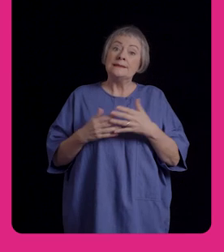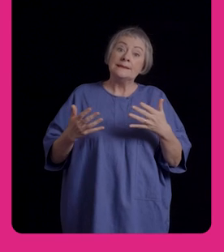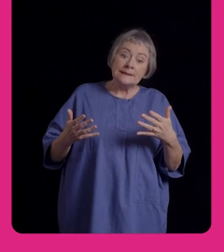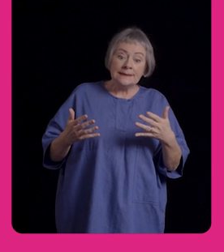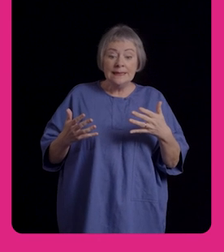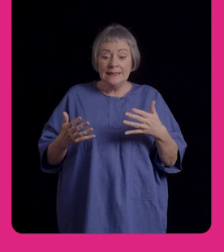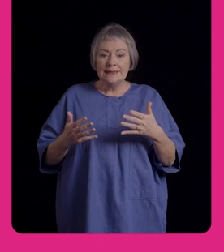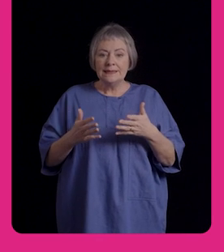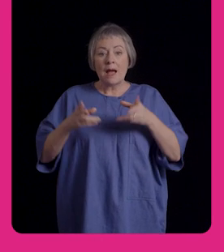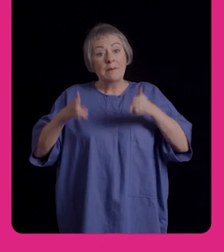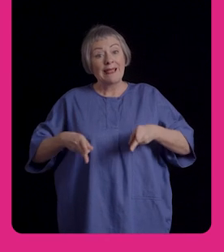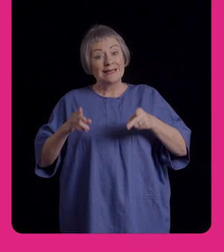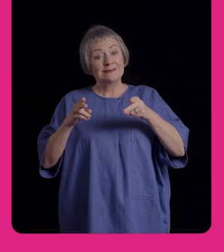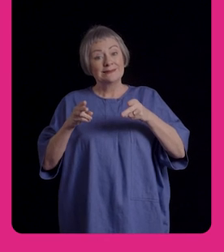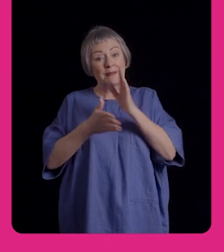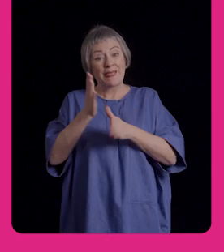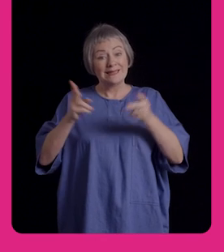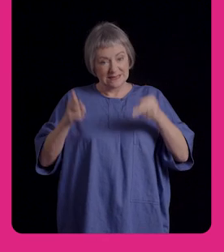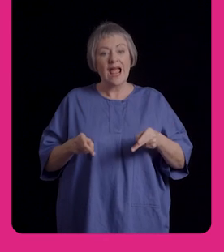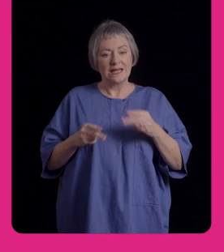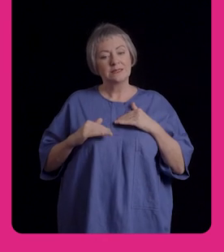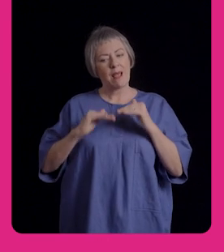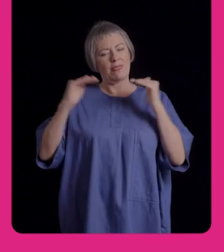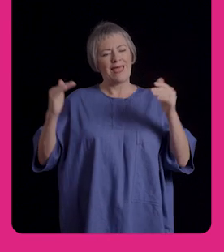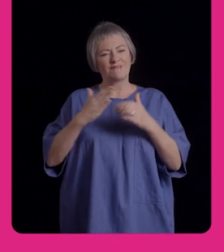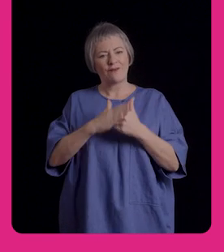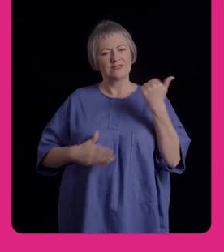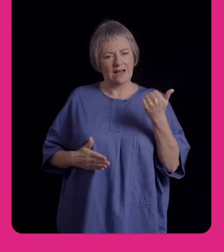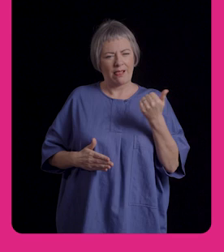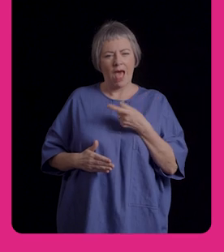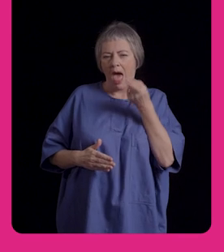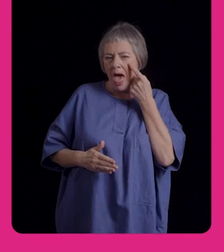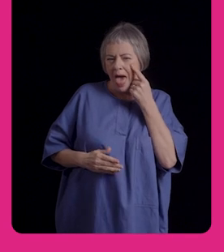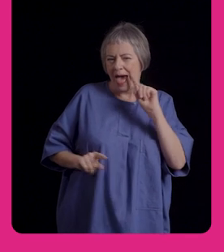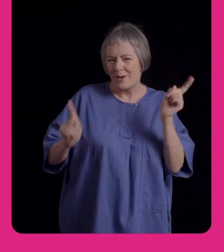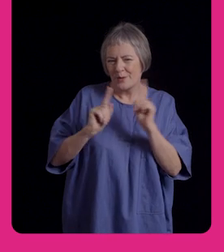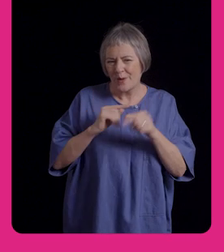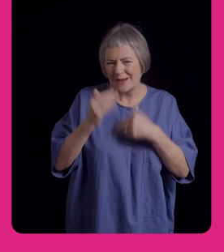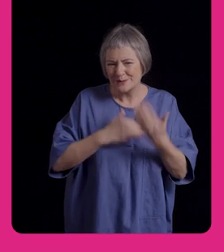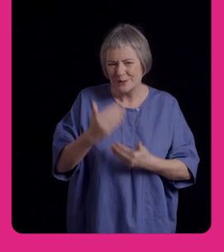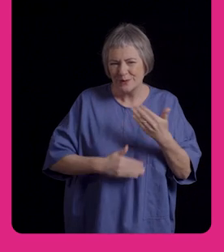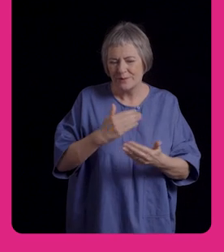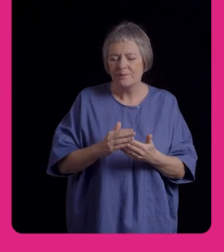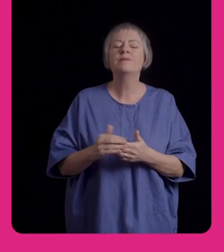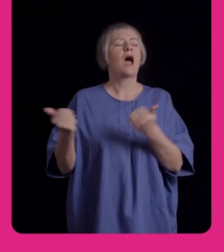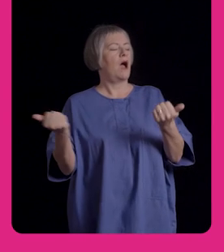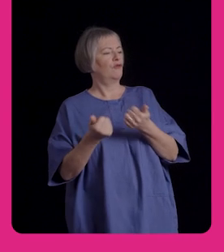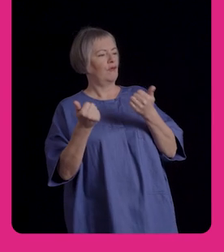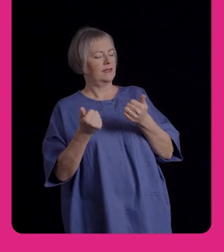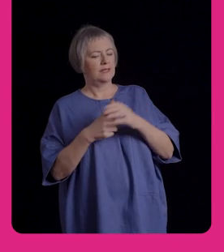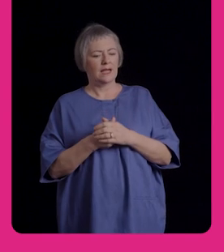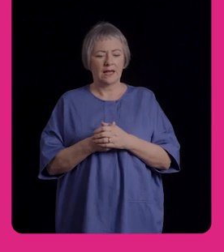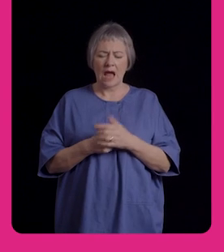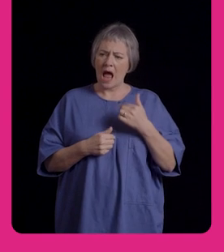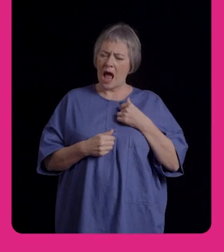It's like playing dead is certainly within my levels of skill, Lady Vex. I'll see what I can do. All right.